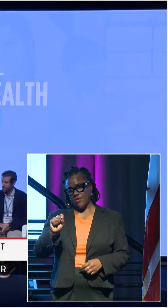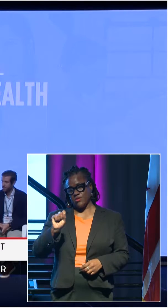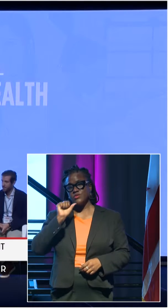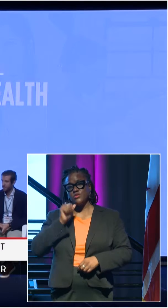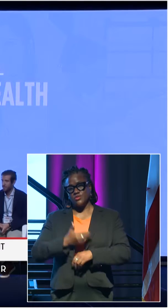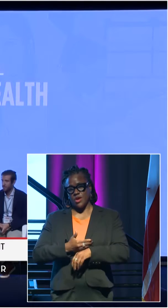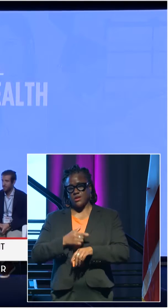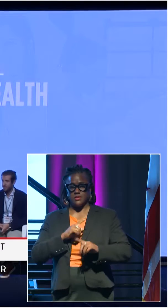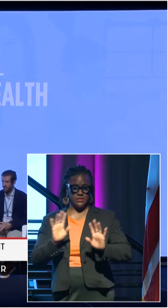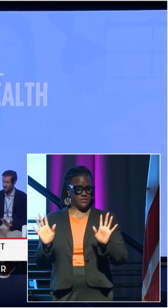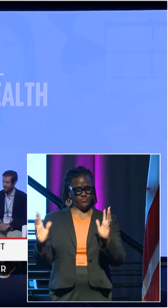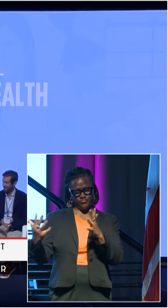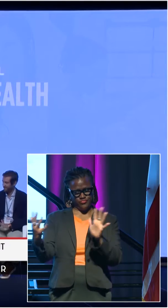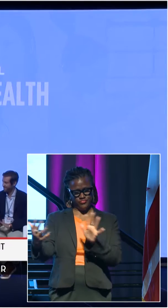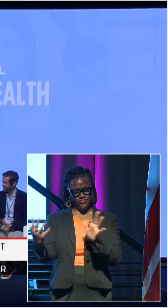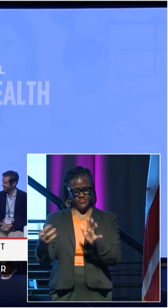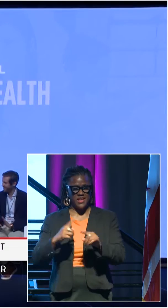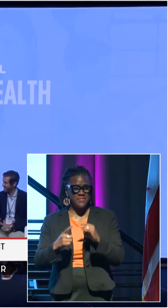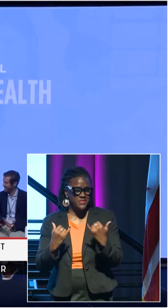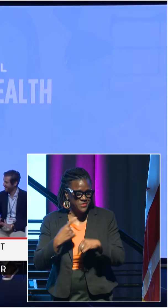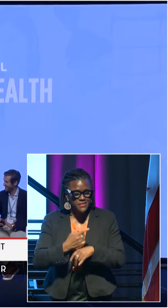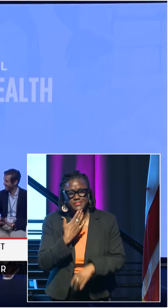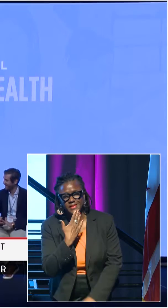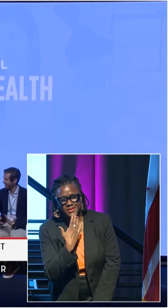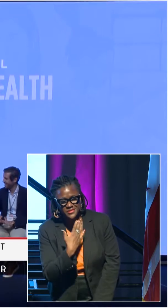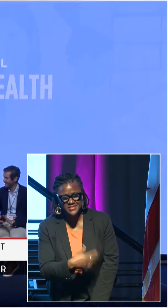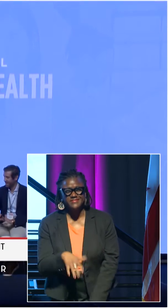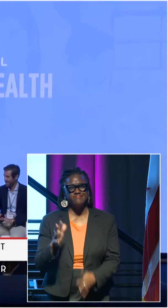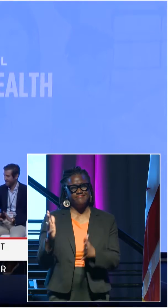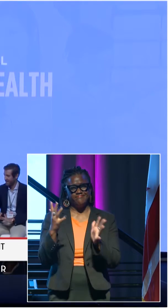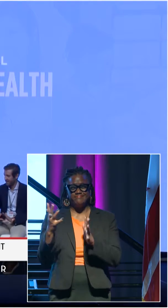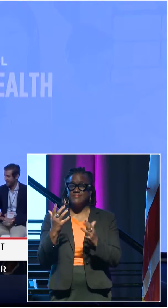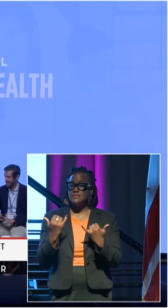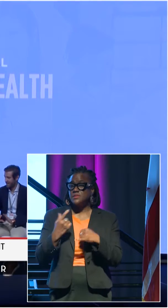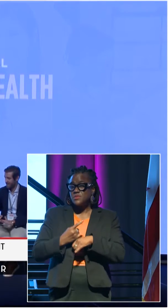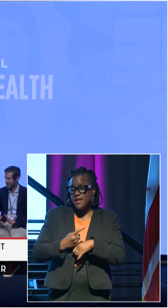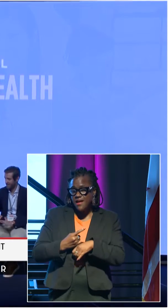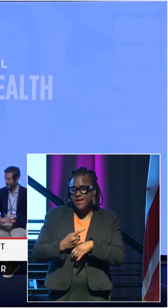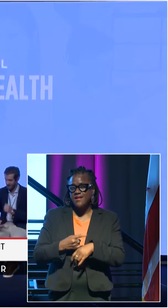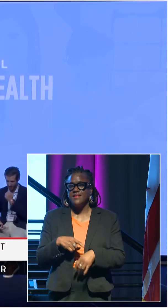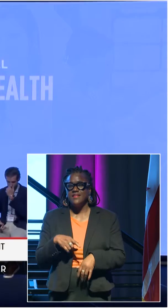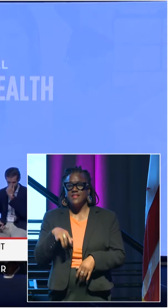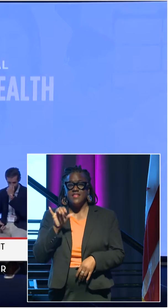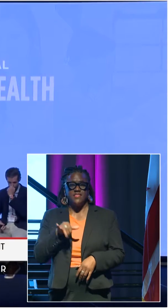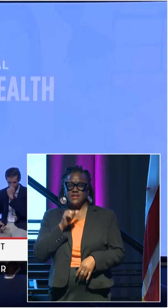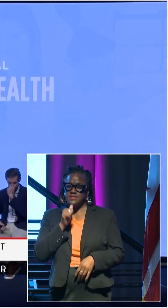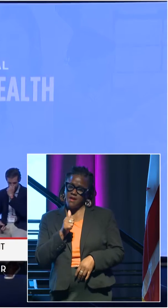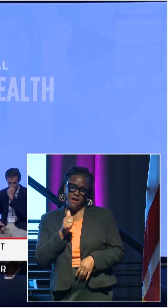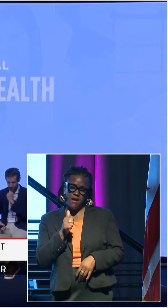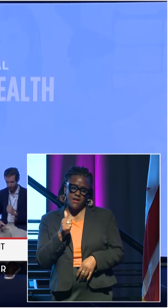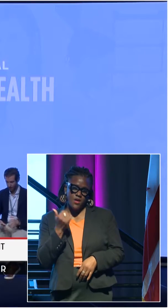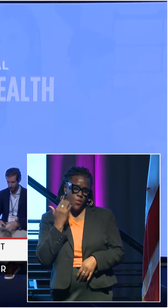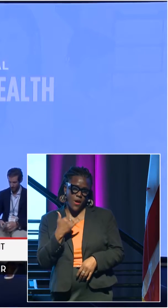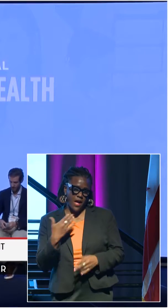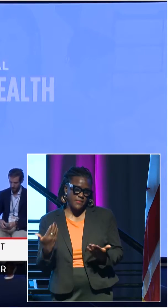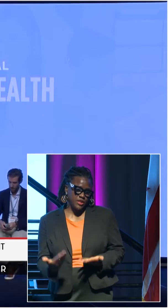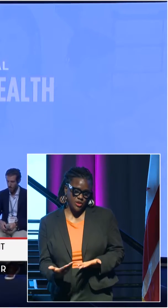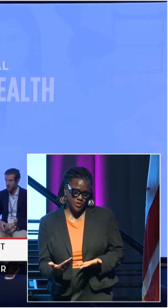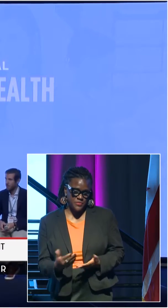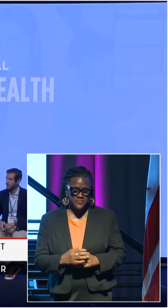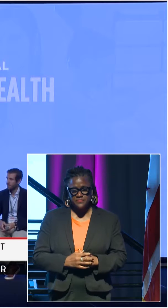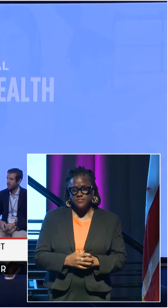But today, thank you. But today, that's not why I'm